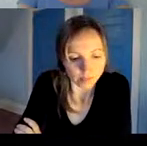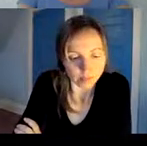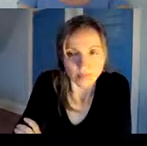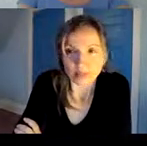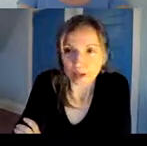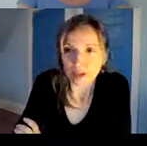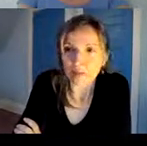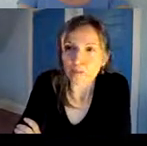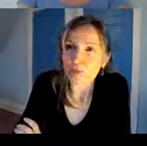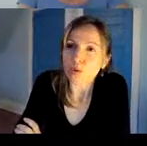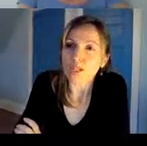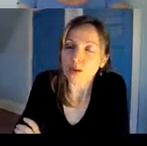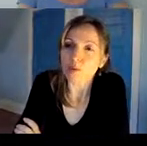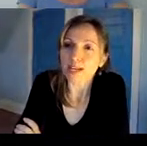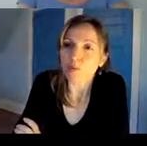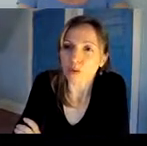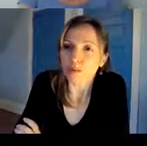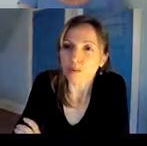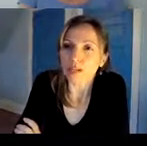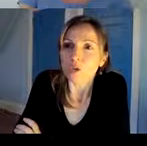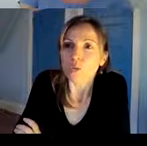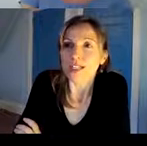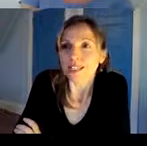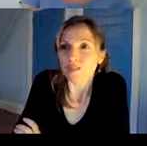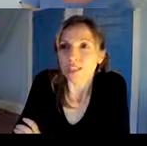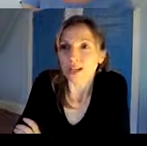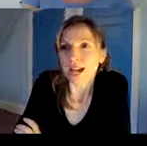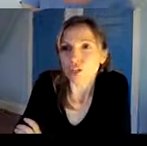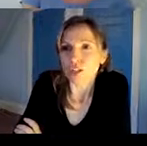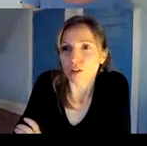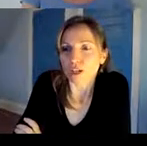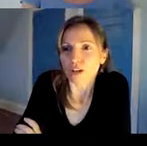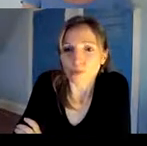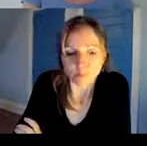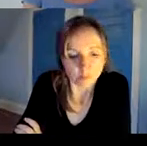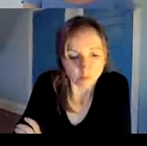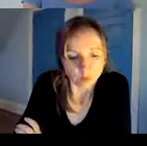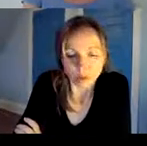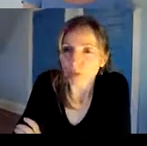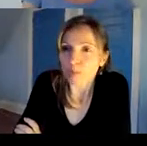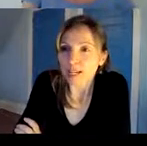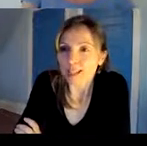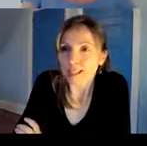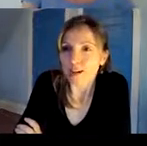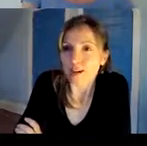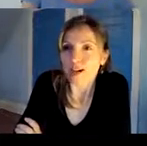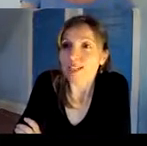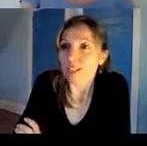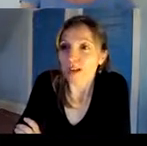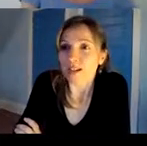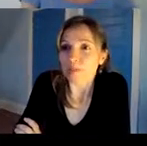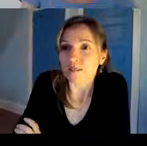year. Now, a lot of that money was going to emerald ash borer, which has devastated ashes in Ontario. But the three plants that